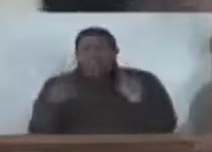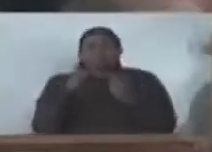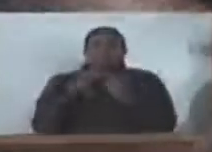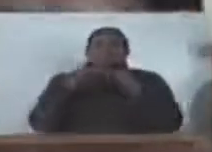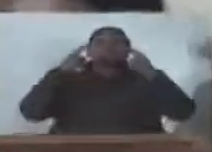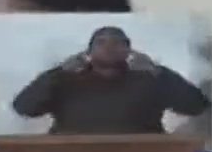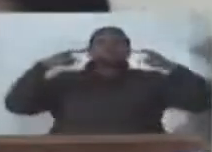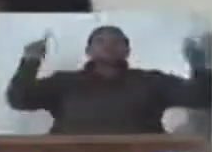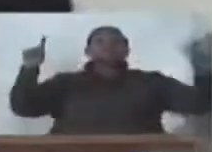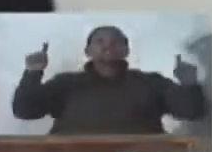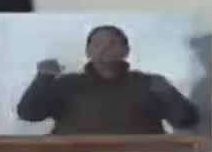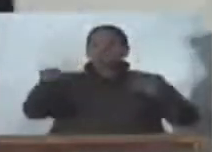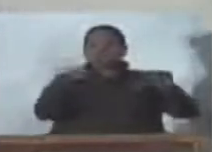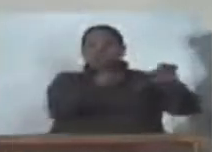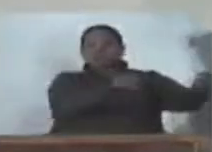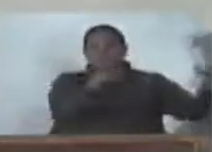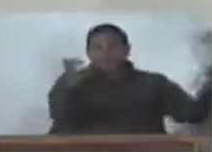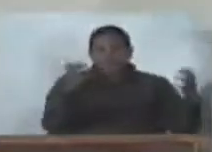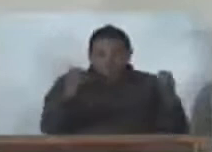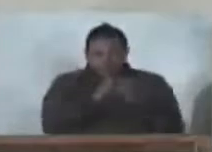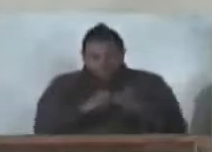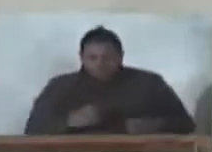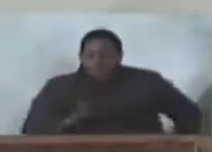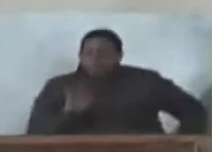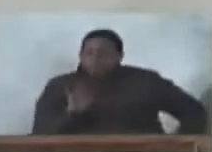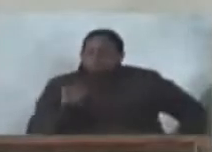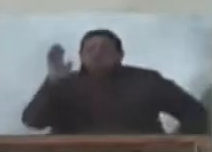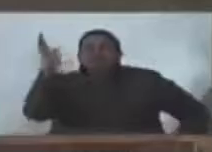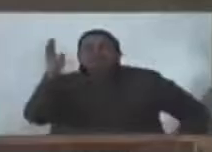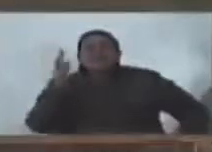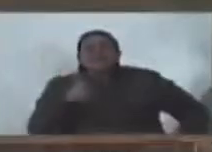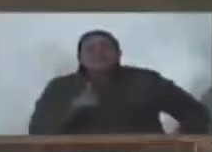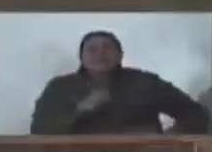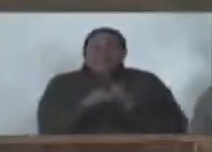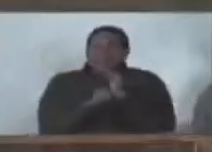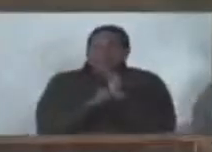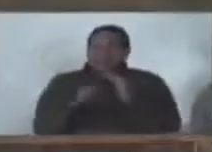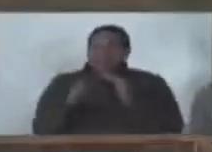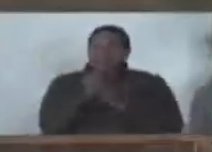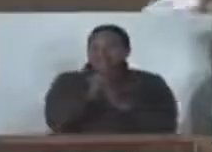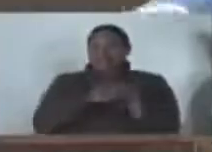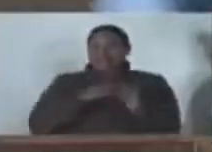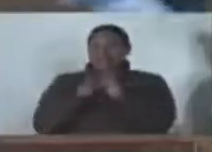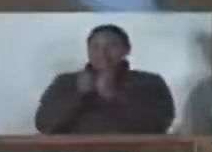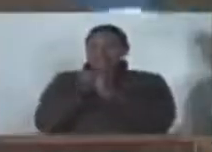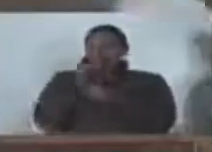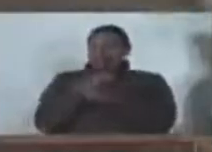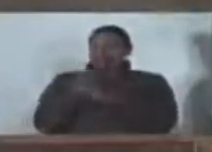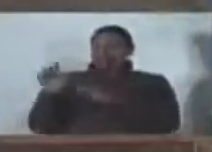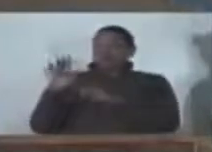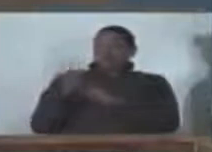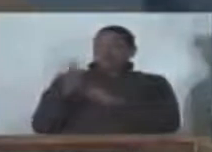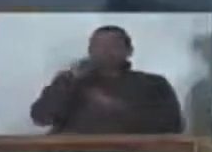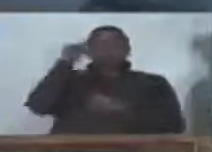successful prosecutions. Mr. Speaker, I'm also leading my team in the Ministry of Culture,